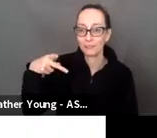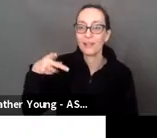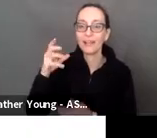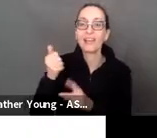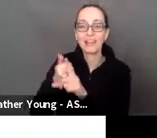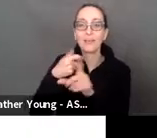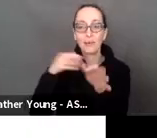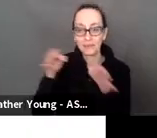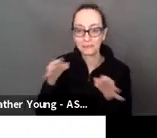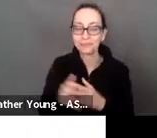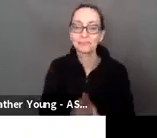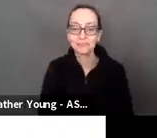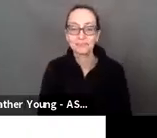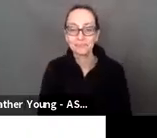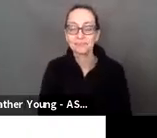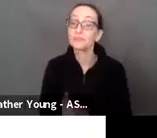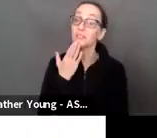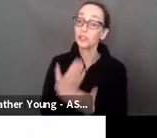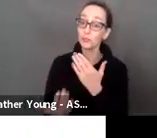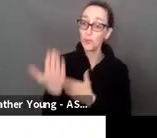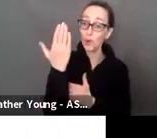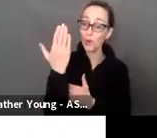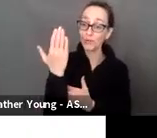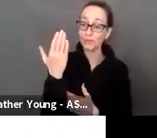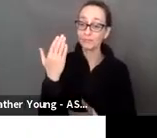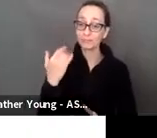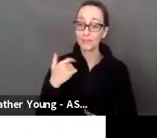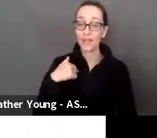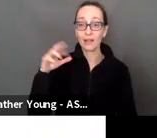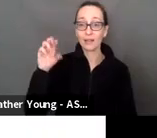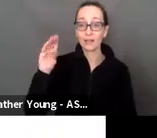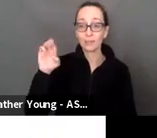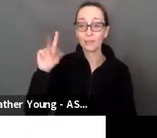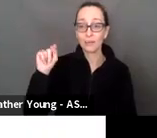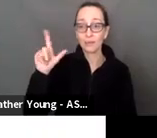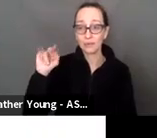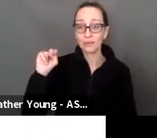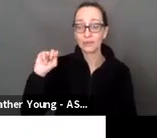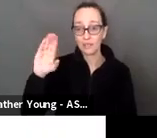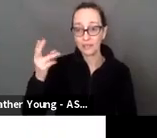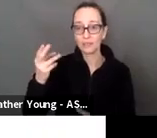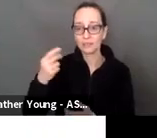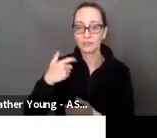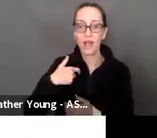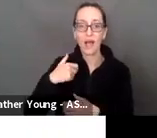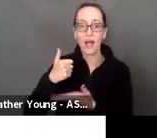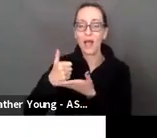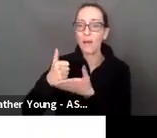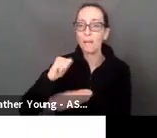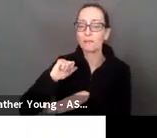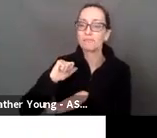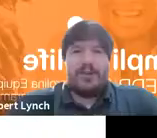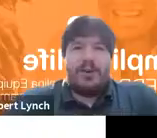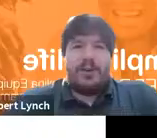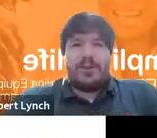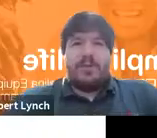Hello, everyone. Good morning. I'm Robert Lynch, installer for the South Carolina Equipment Distribution Program. And